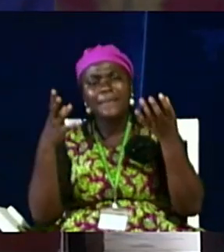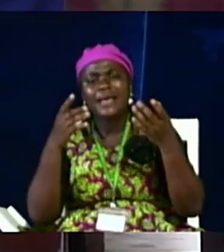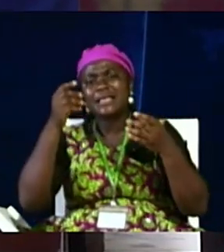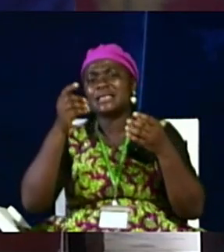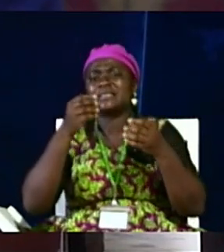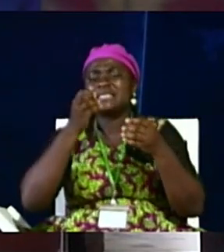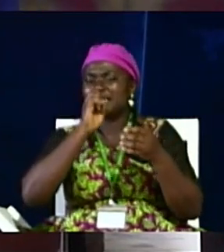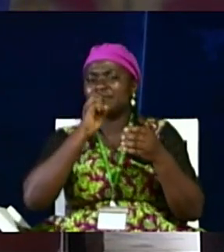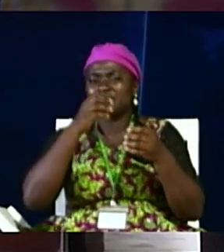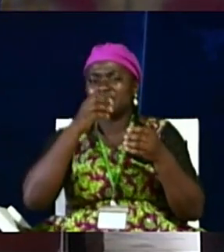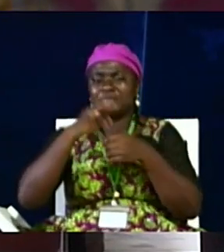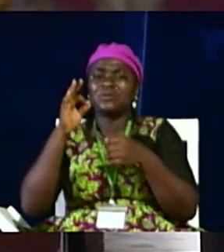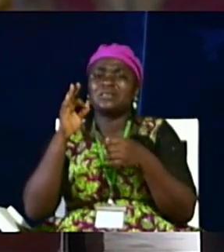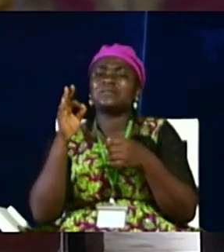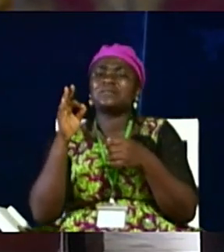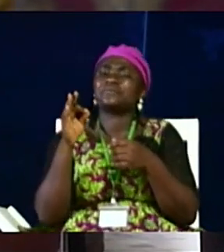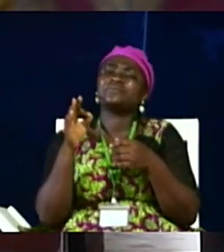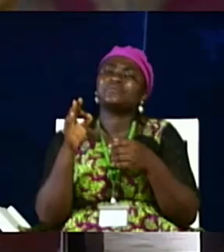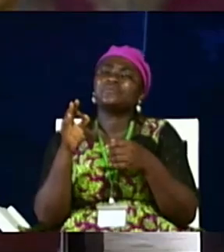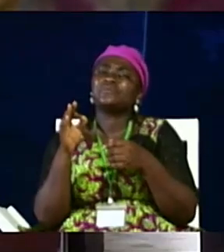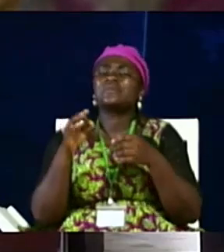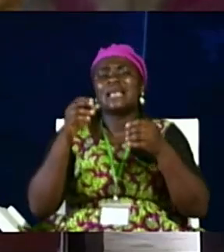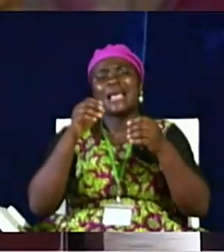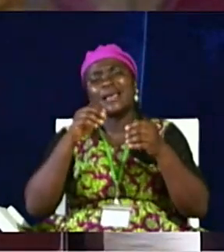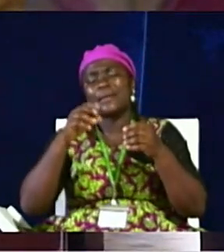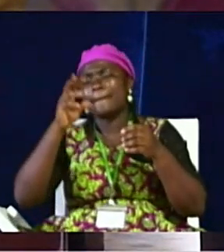Magdalene, out of whom went seven devils.